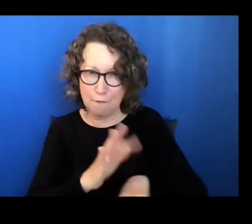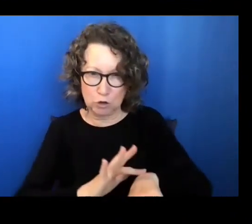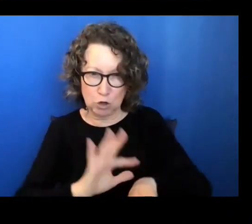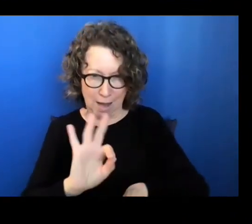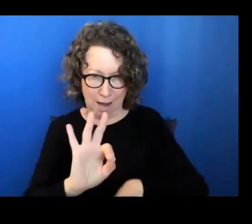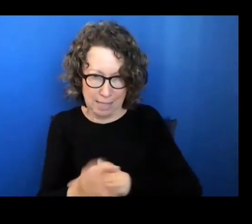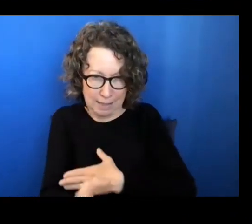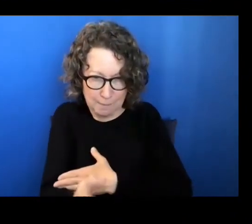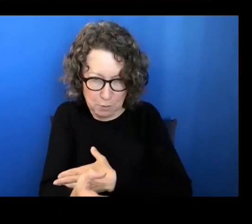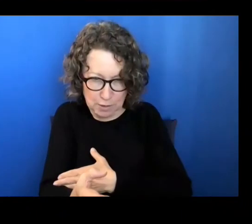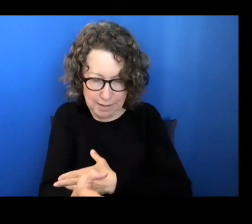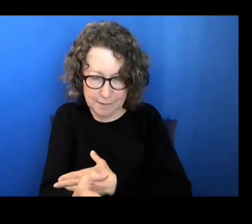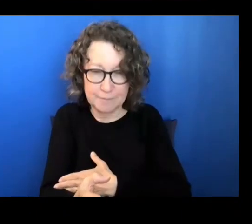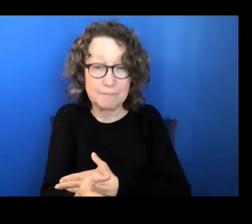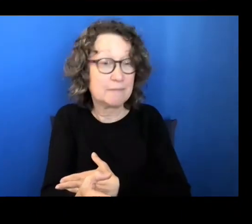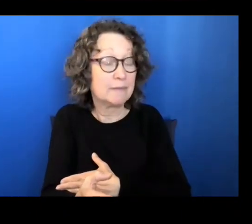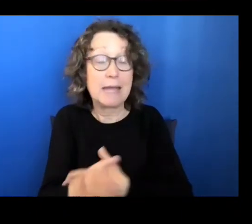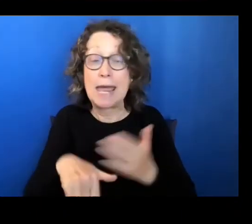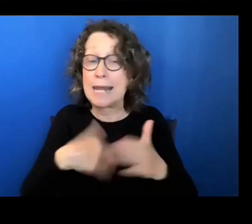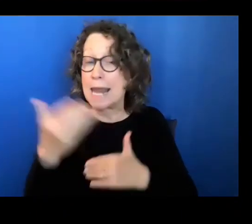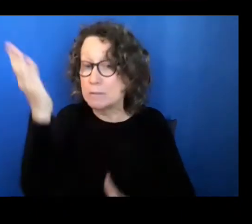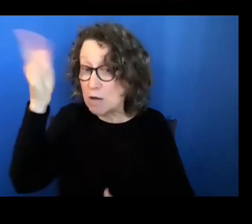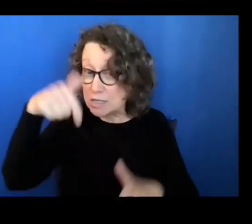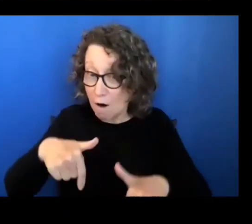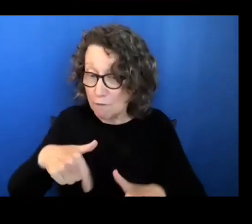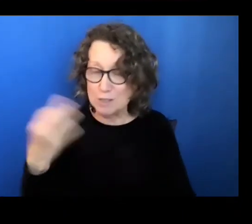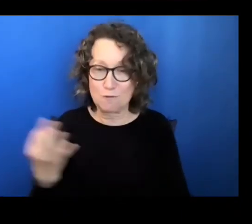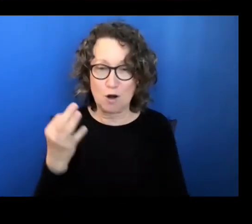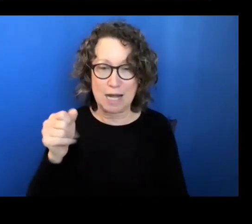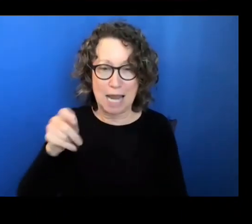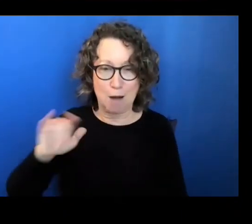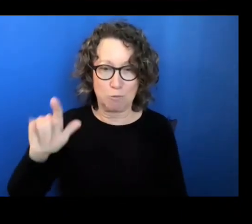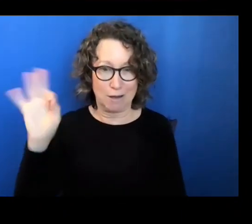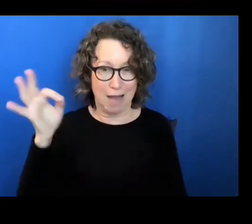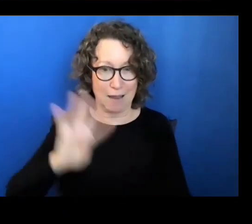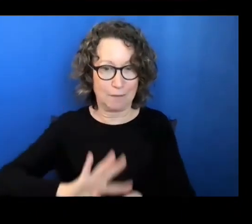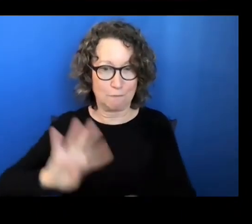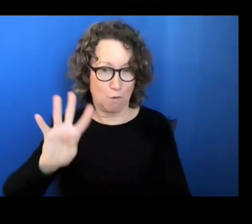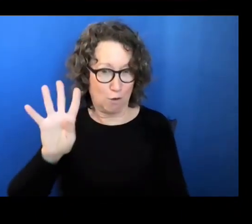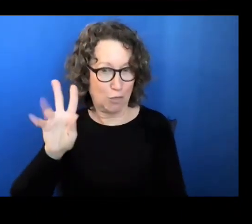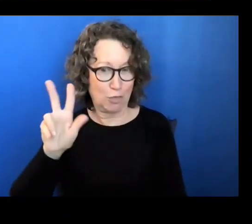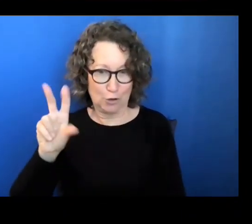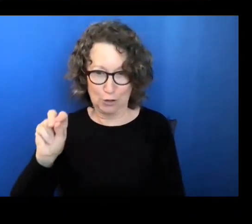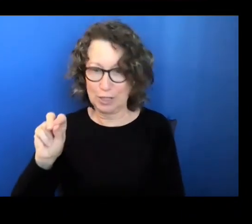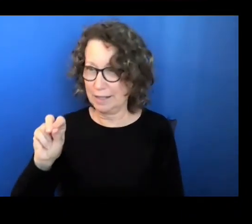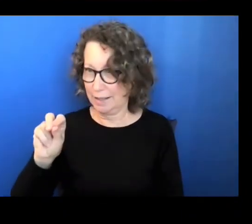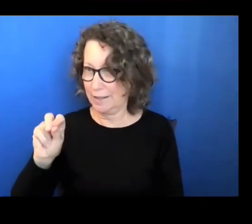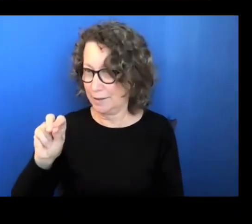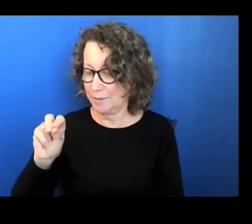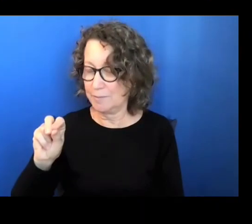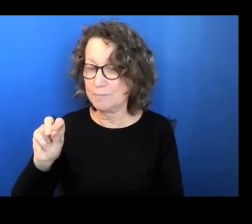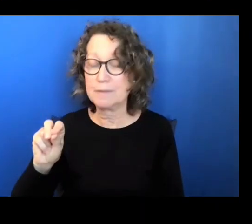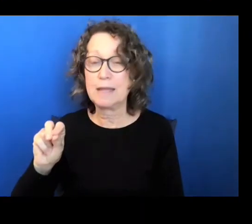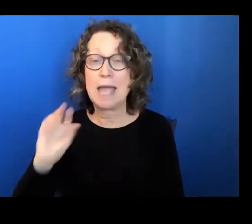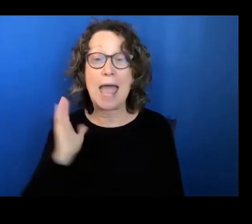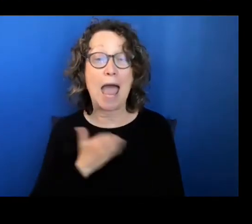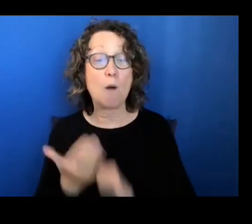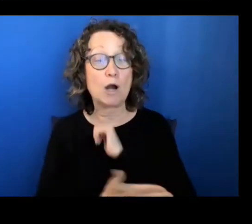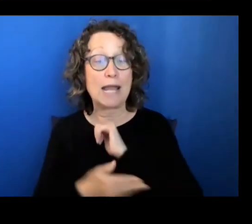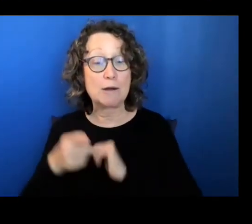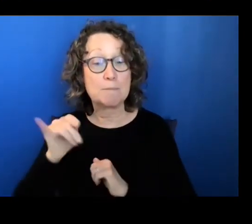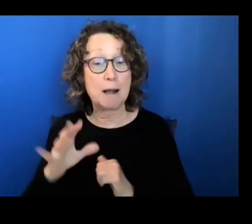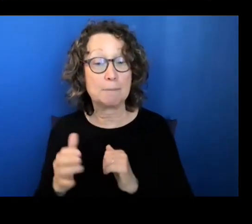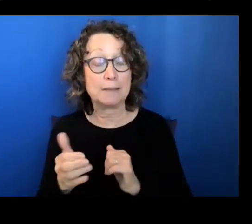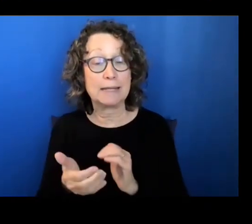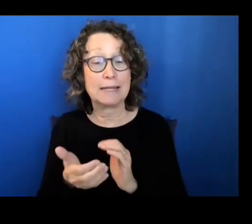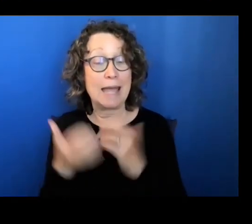a.m. Otherwise, the next press conference is Friday, April 9th at 4:30 p.m. In addition, our county public health